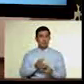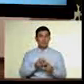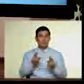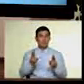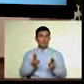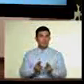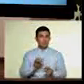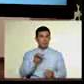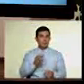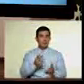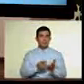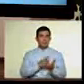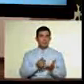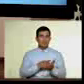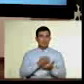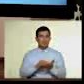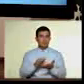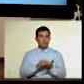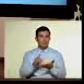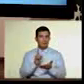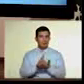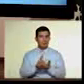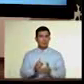qoidani daftaringizga yozib qo'ying.